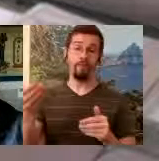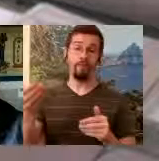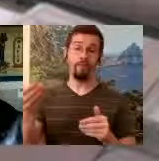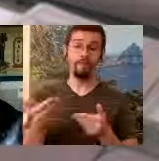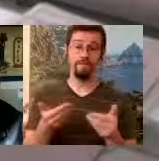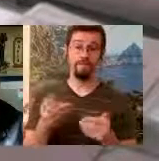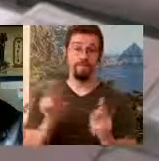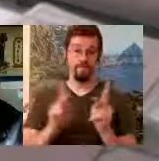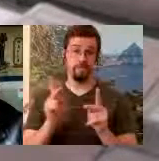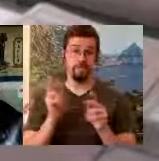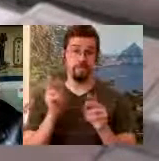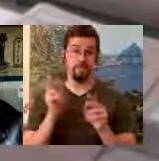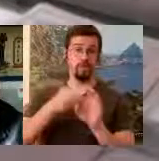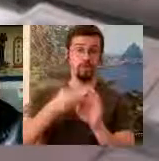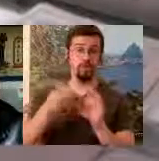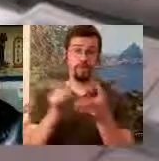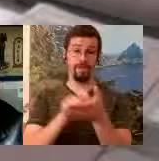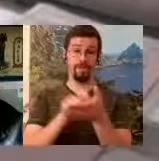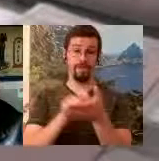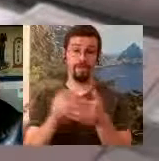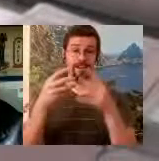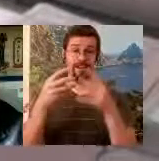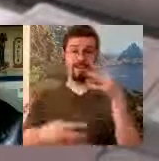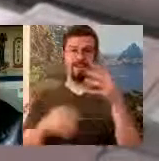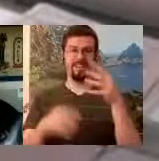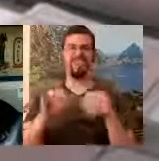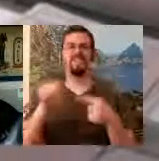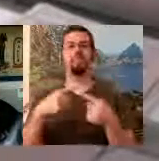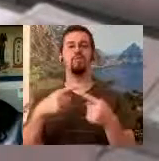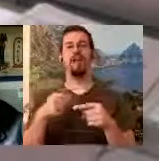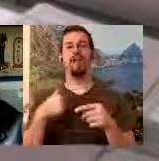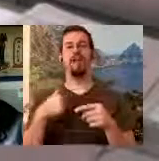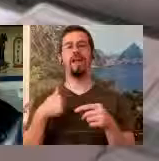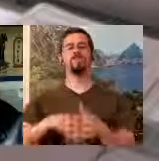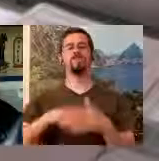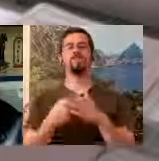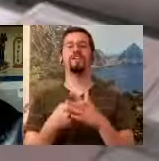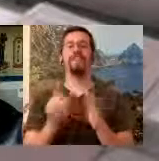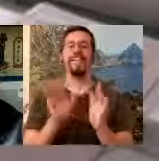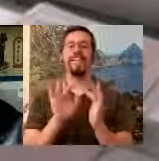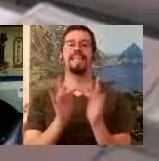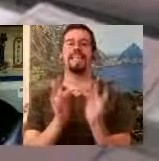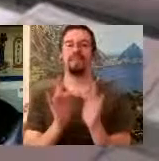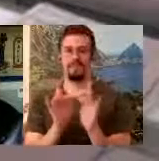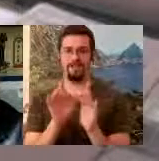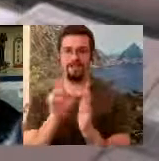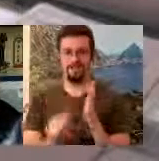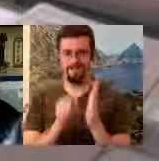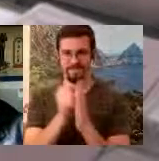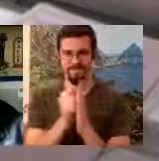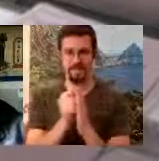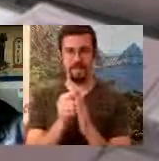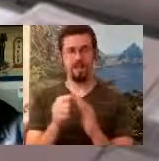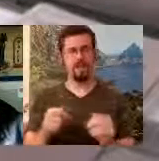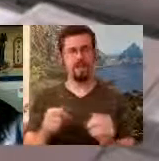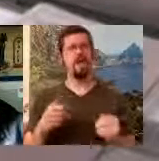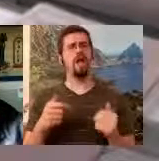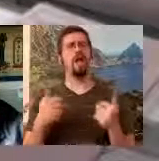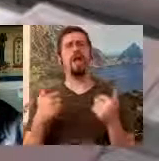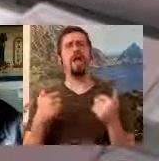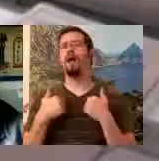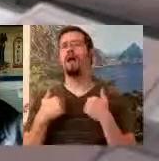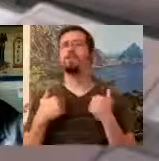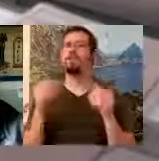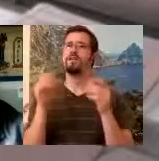with the SignWriting list, that's when we all began the internet adventure together. And I had one linguist after